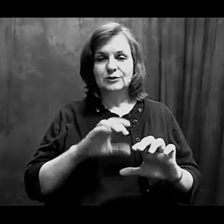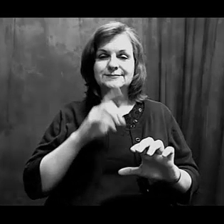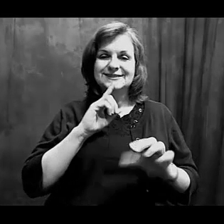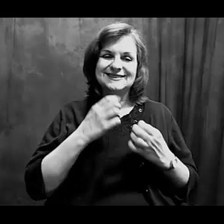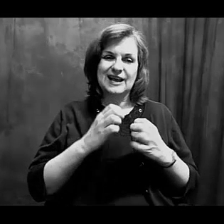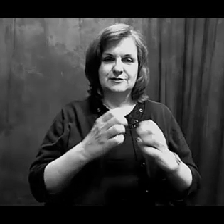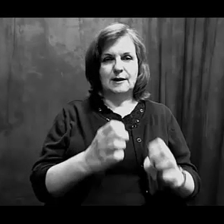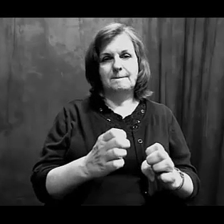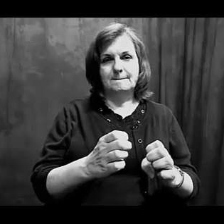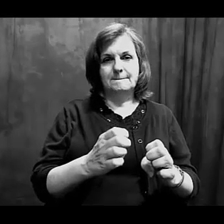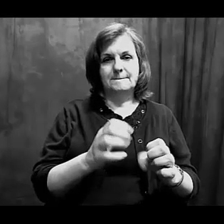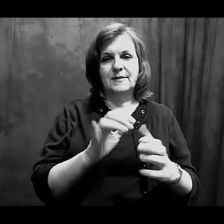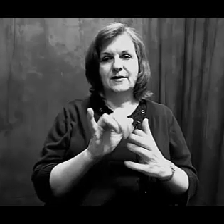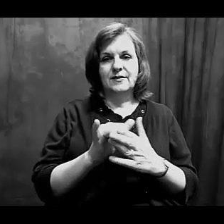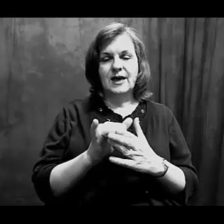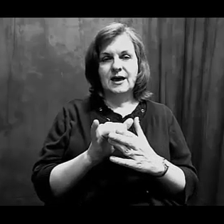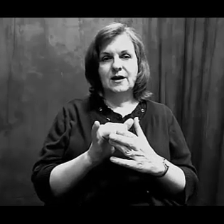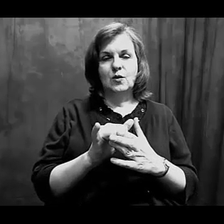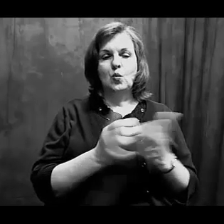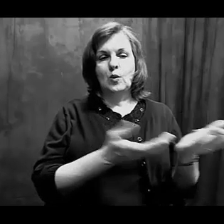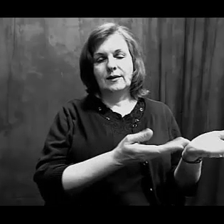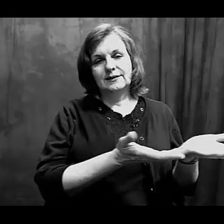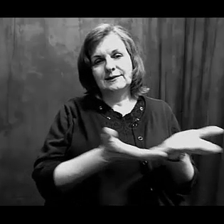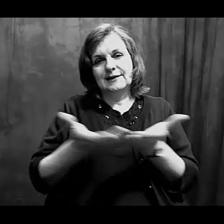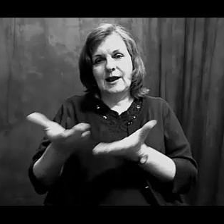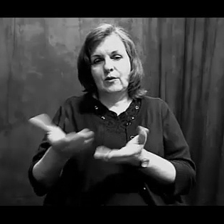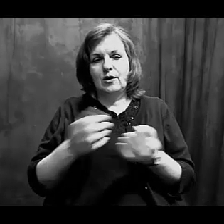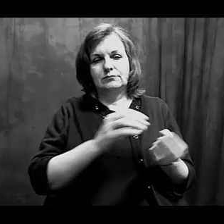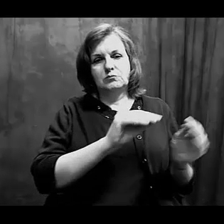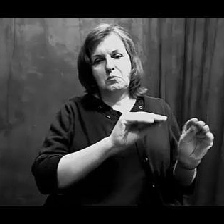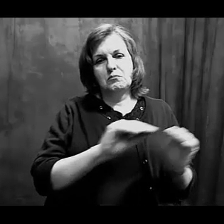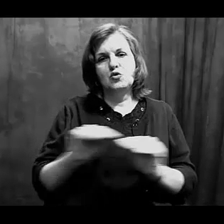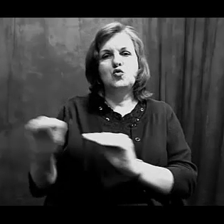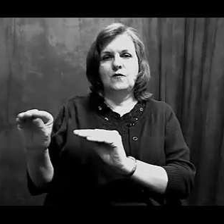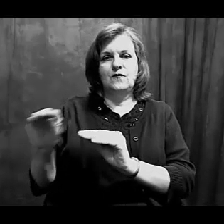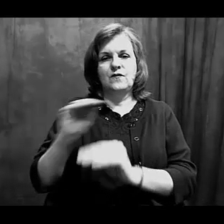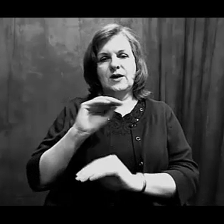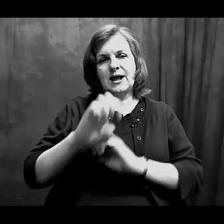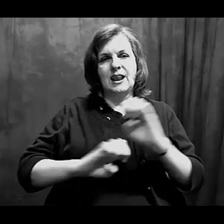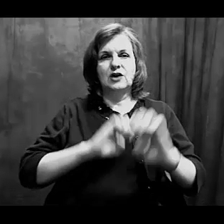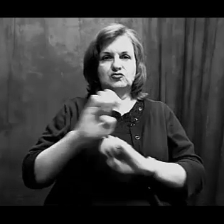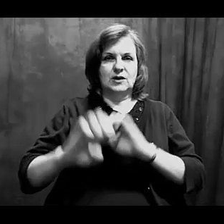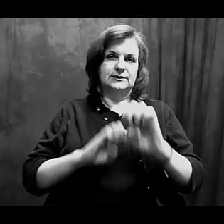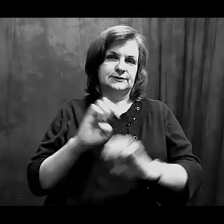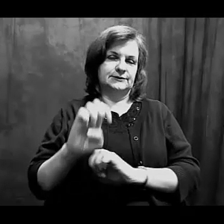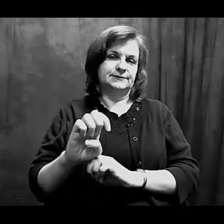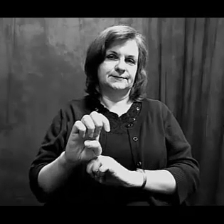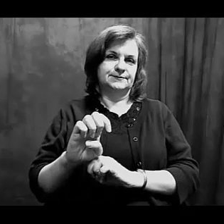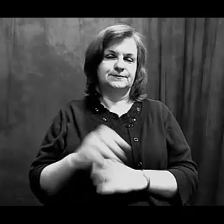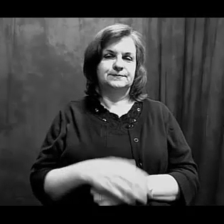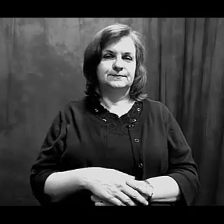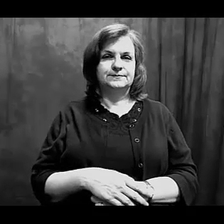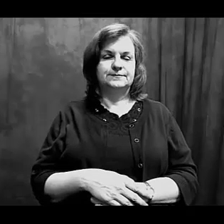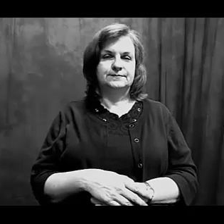is this is actually an enzyme that is going to transport or move